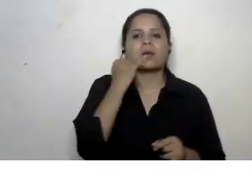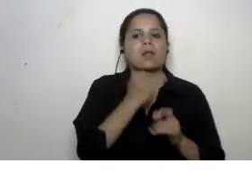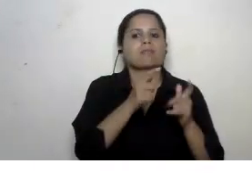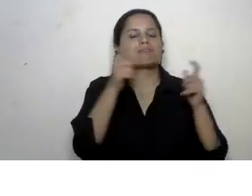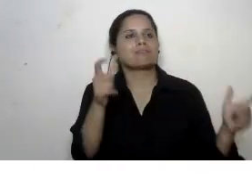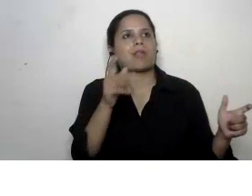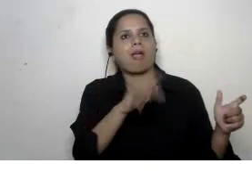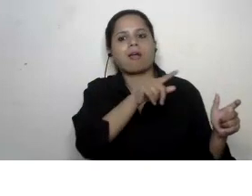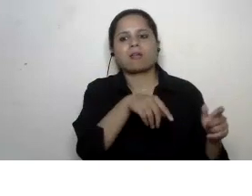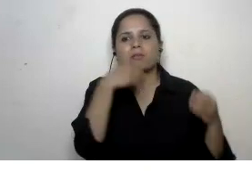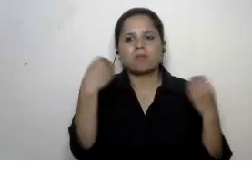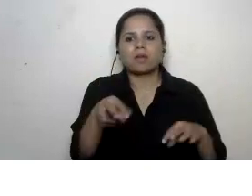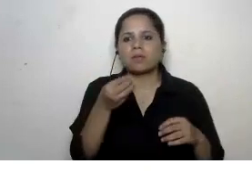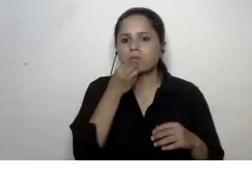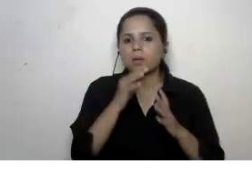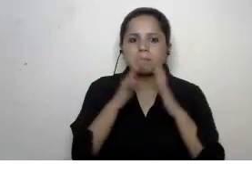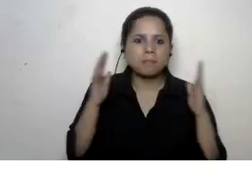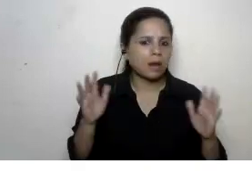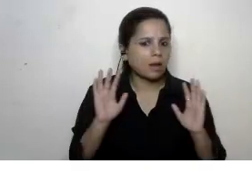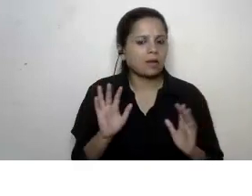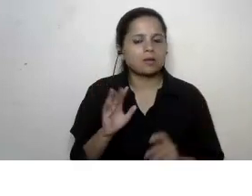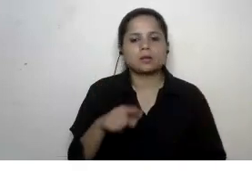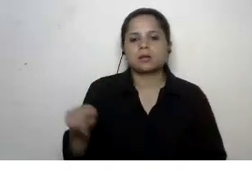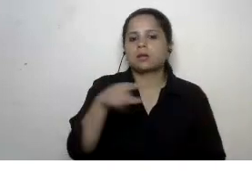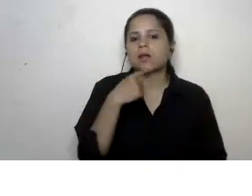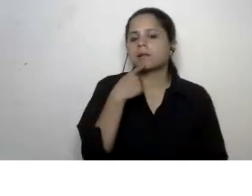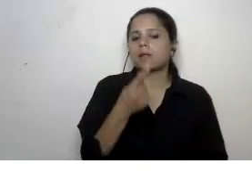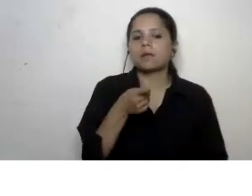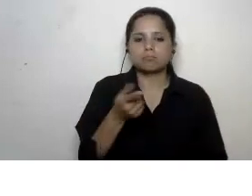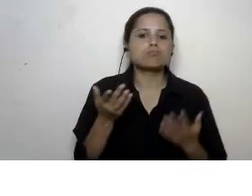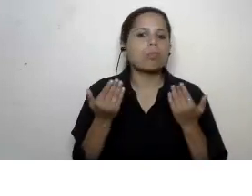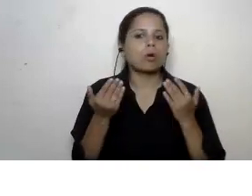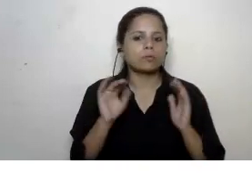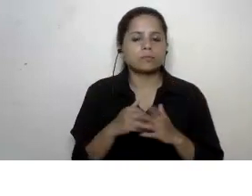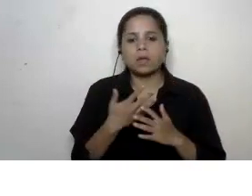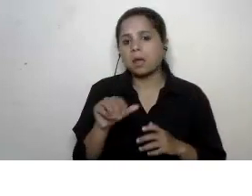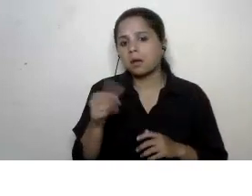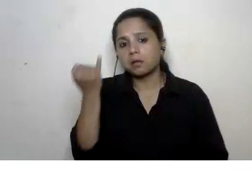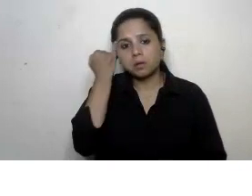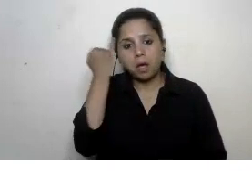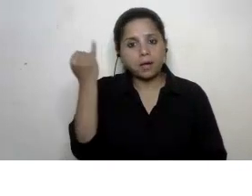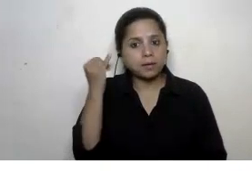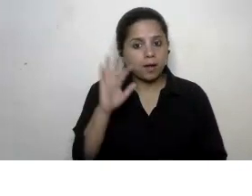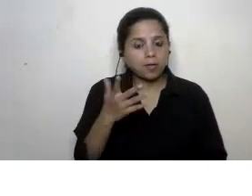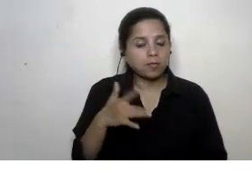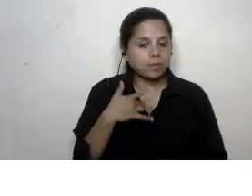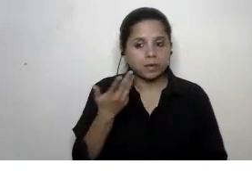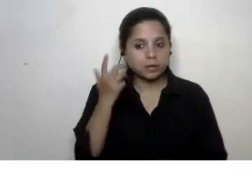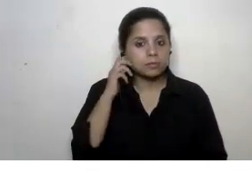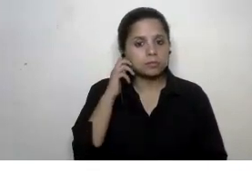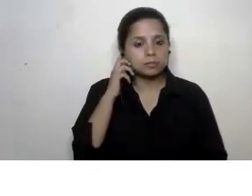having a lot of wasted food. So that also is possible. Any other ideas here, Priya?